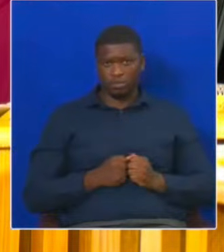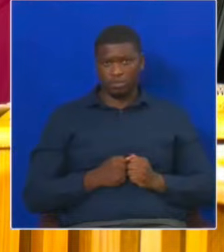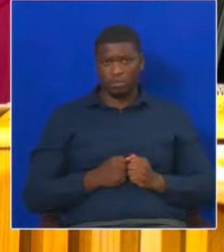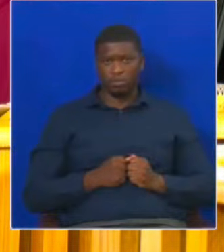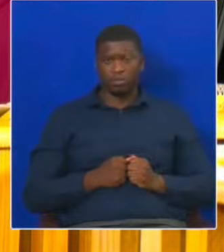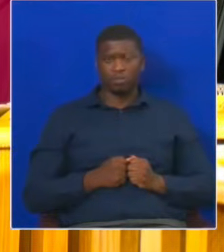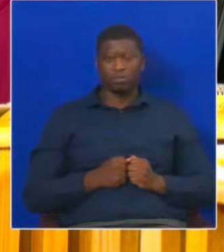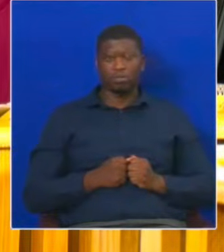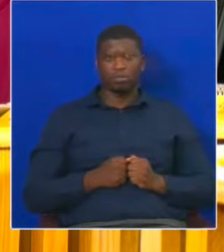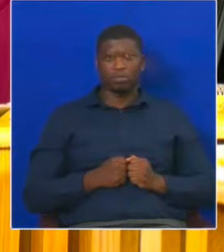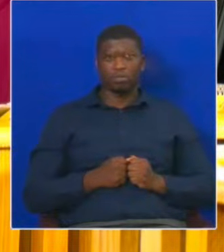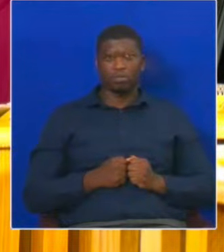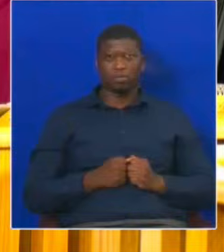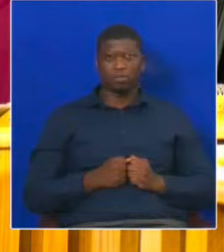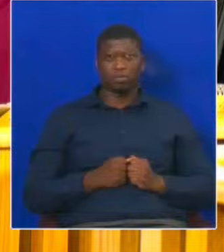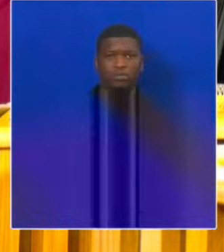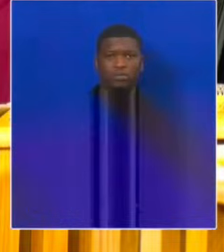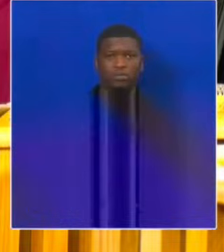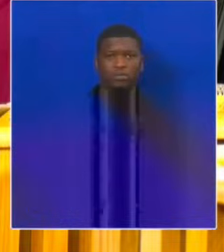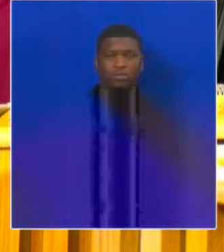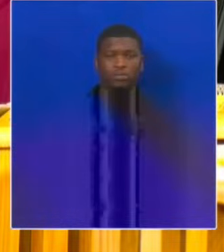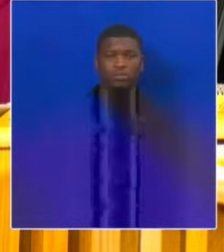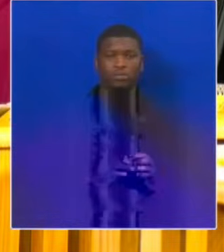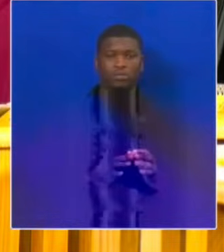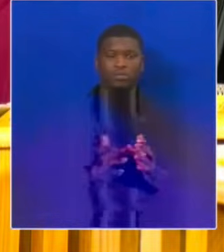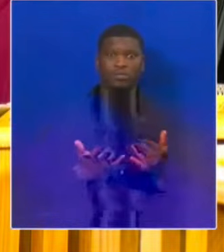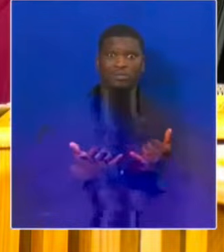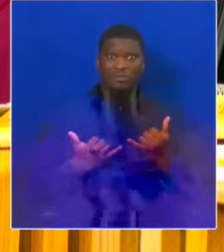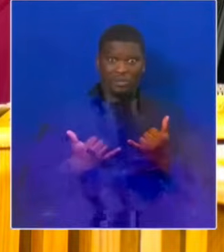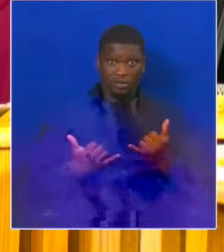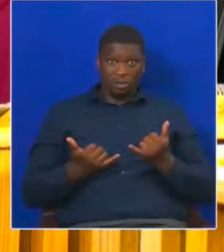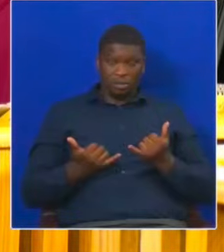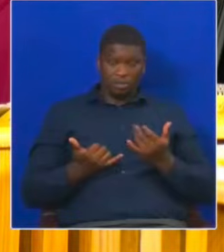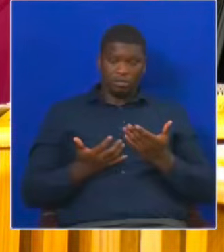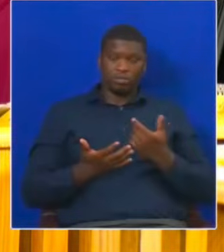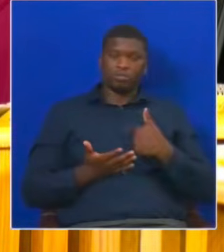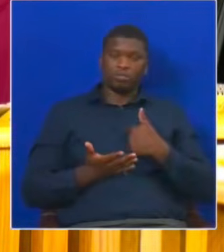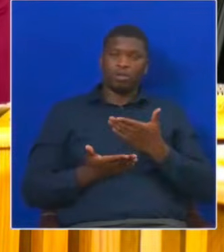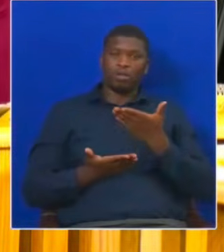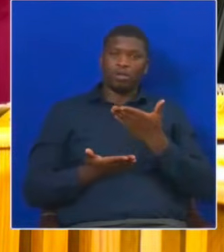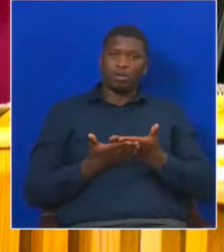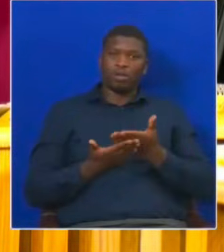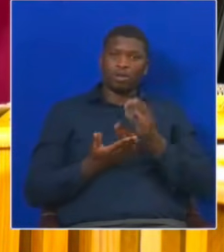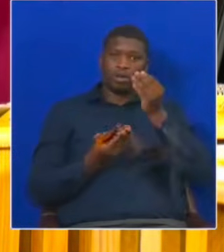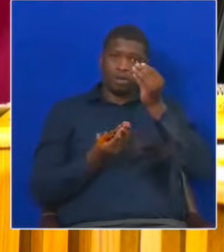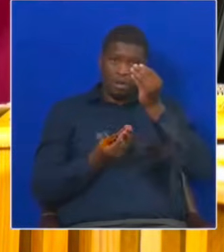At the moment, I can say under corrections that